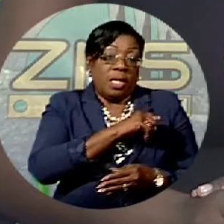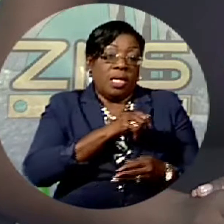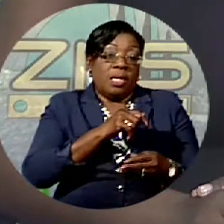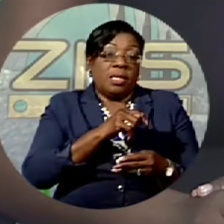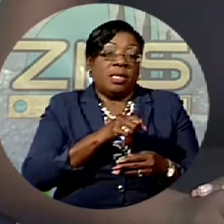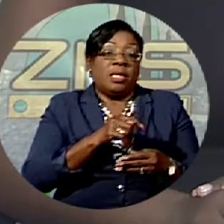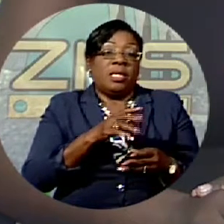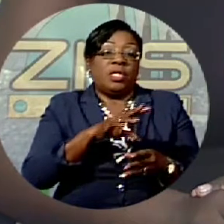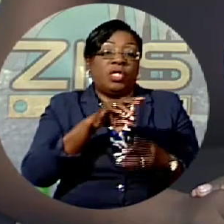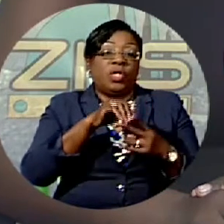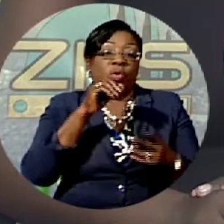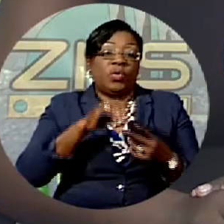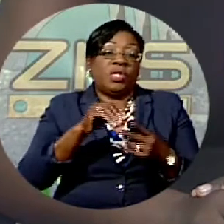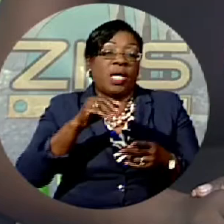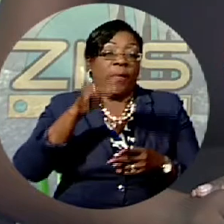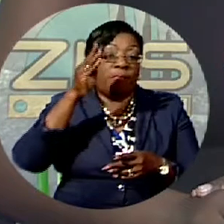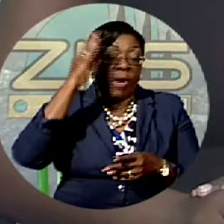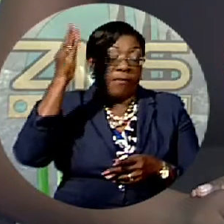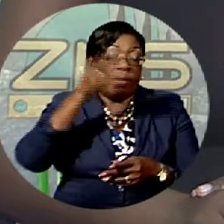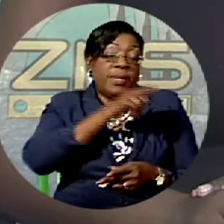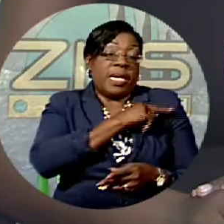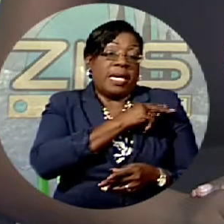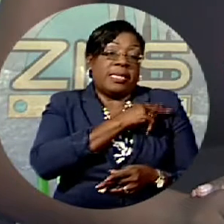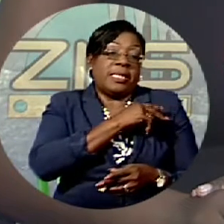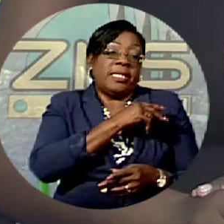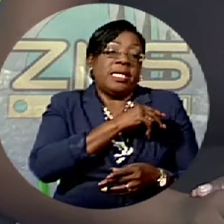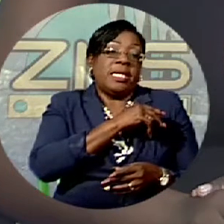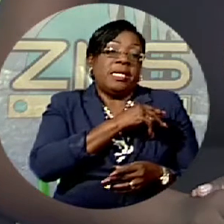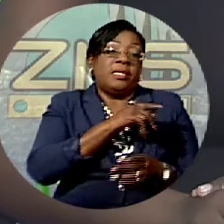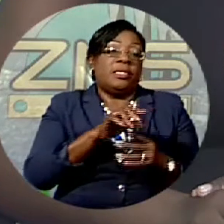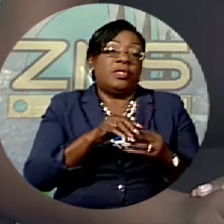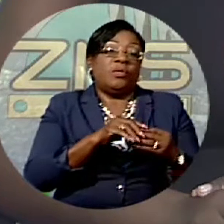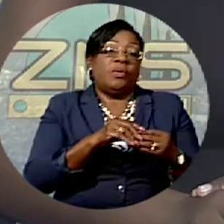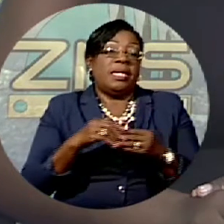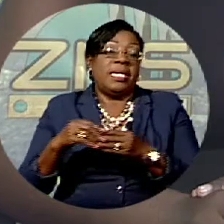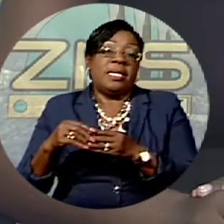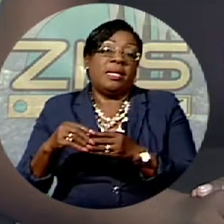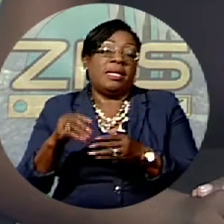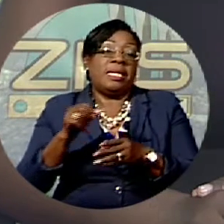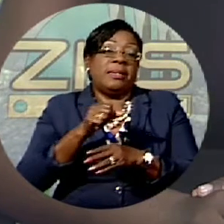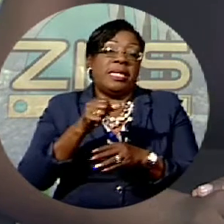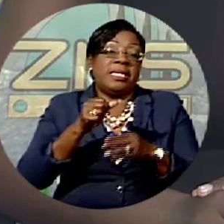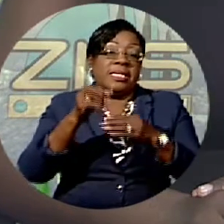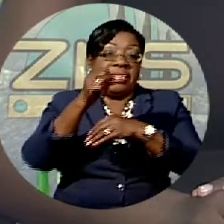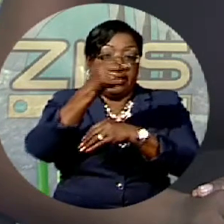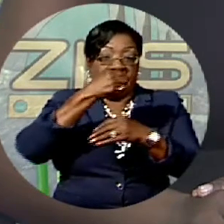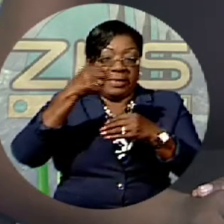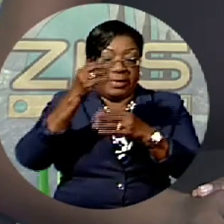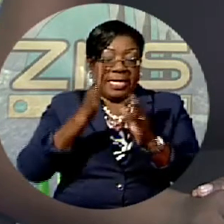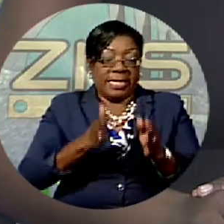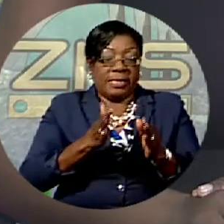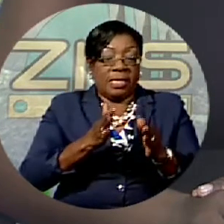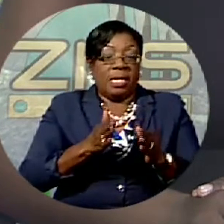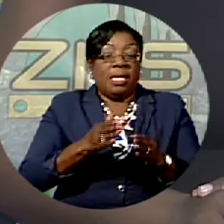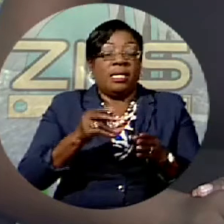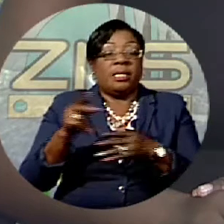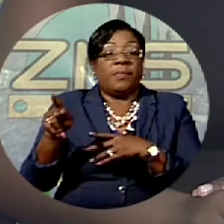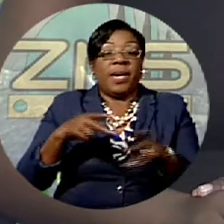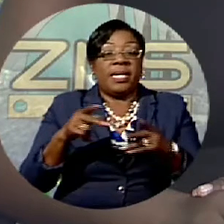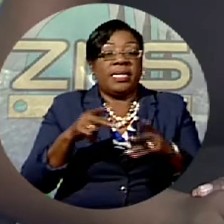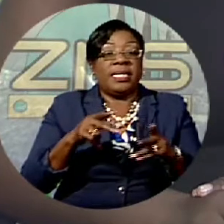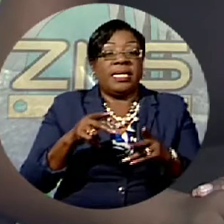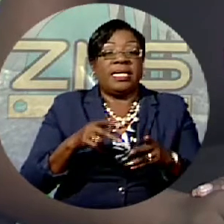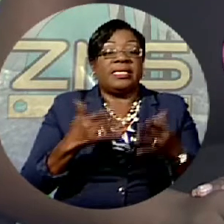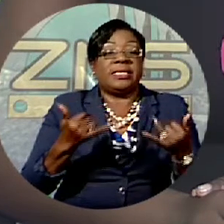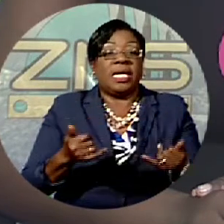party leader Branville McCartney elevated to leader of opposition business in the Senate, the party is preparing to reveal a new group of